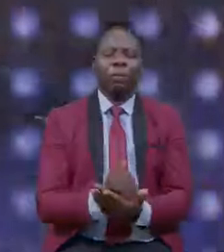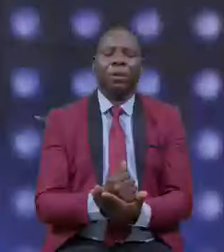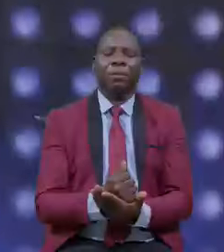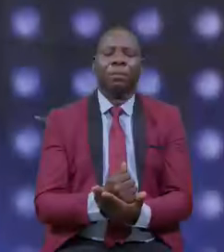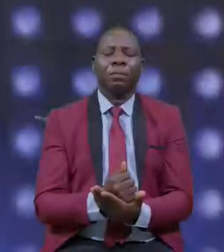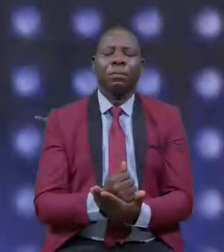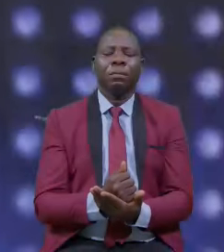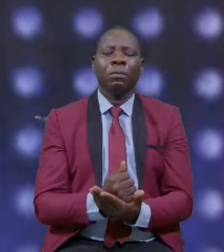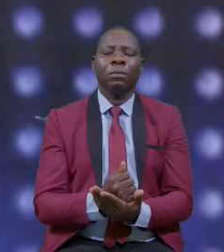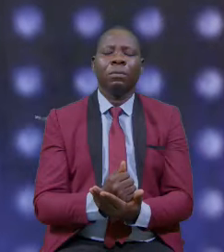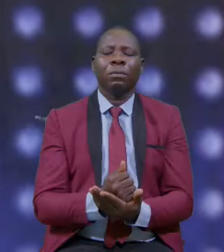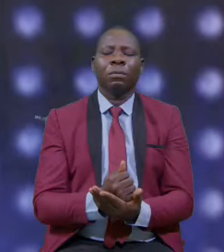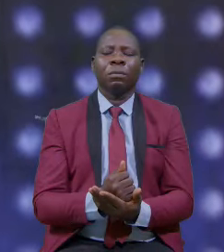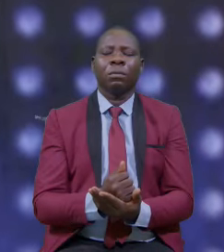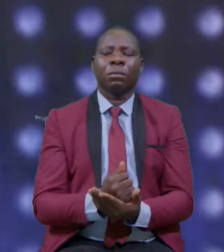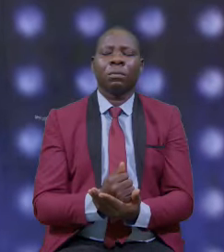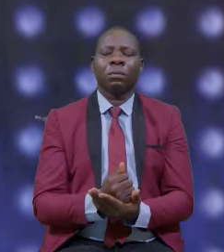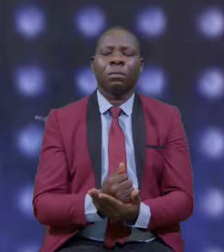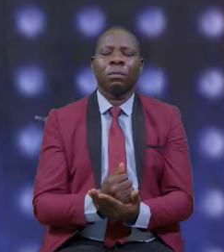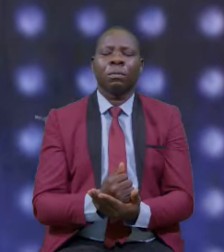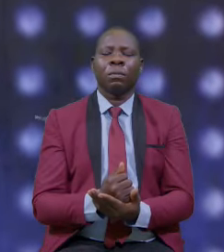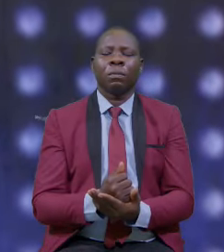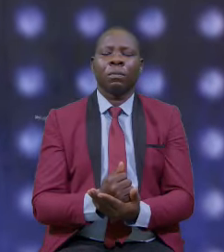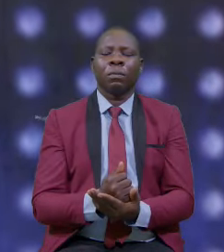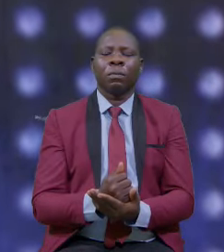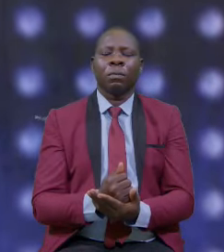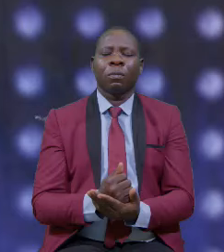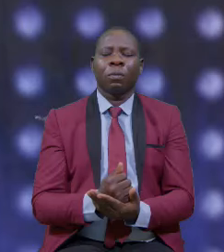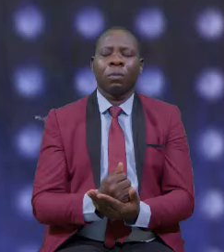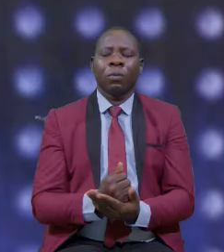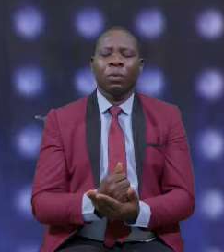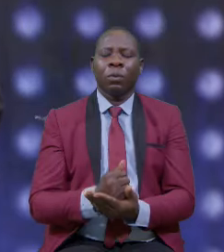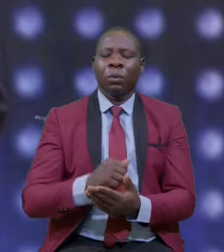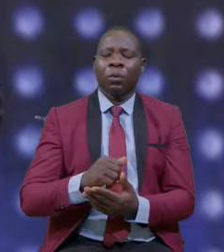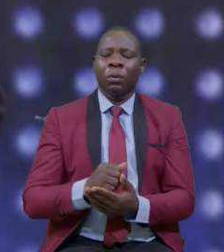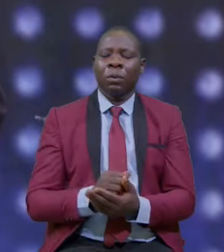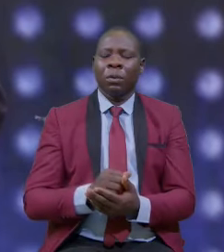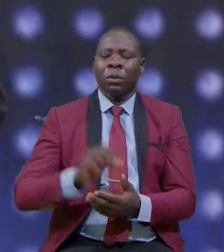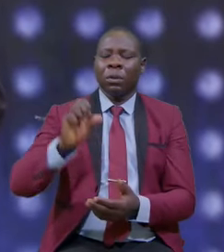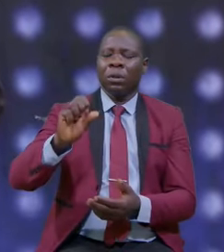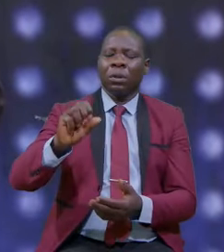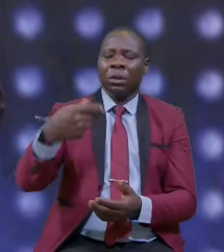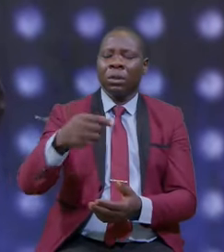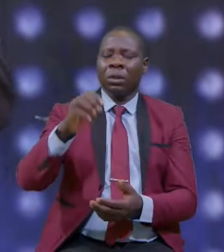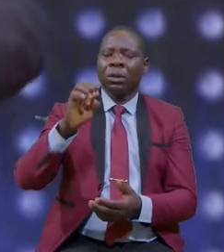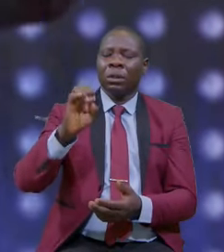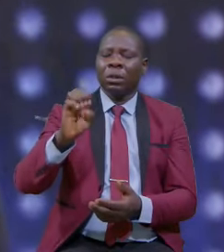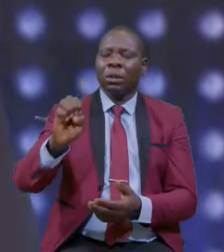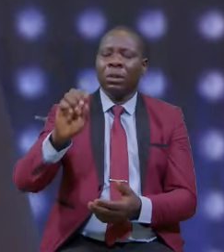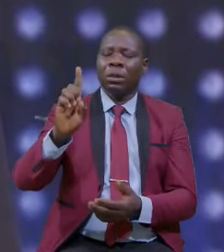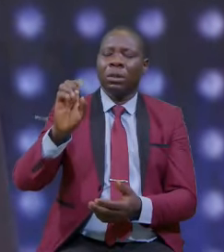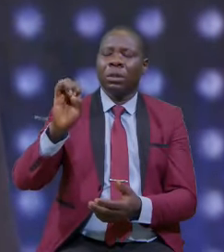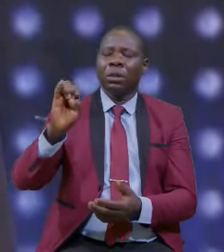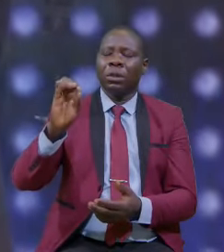Gideon, go in this thy power. And go and do exploits for